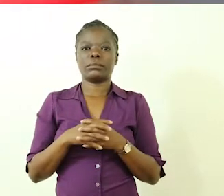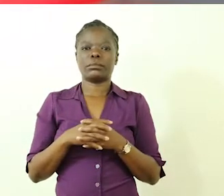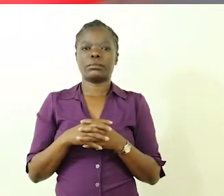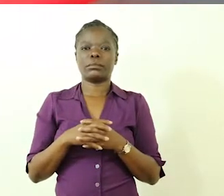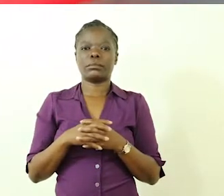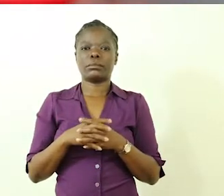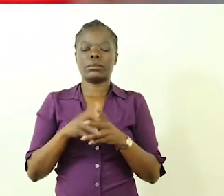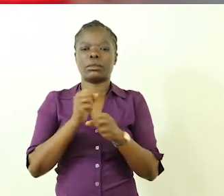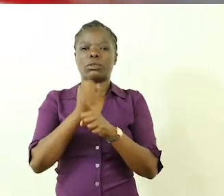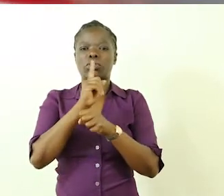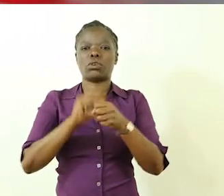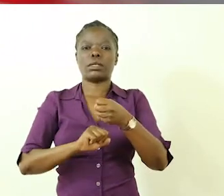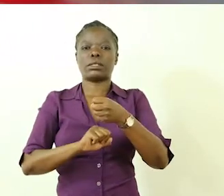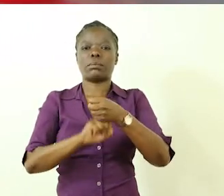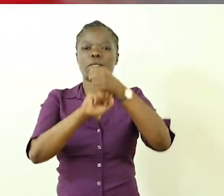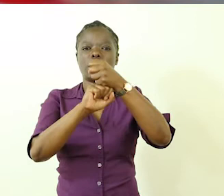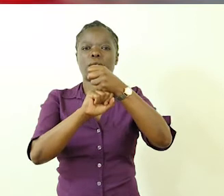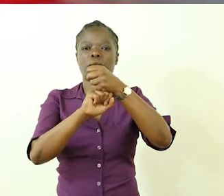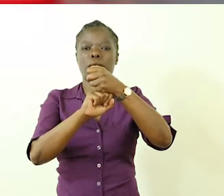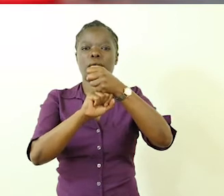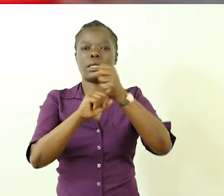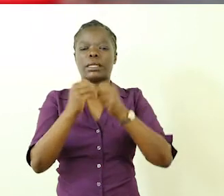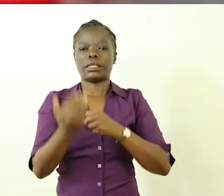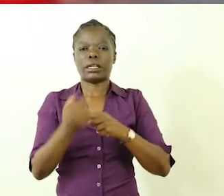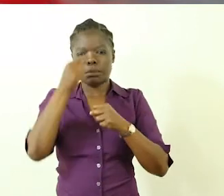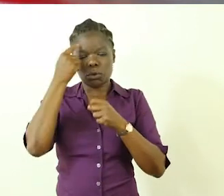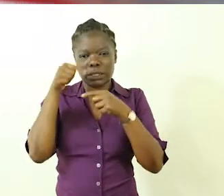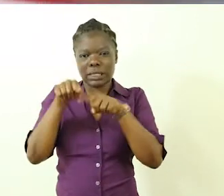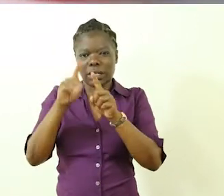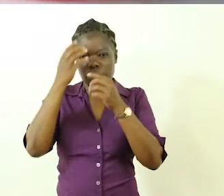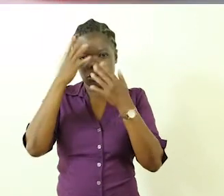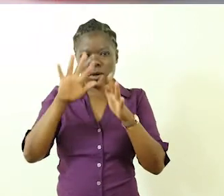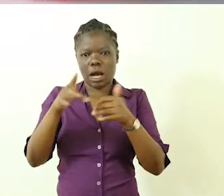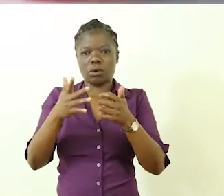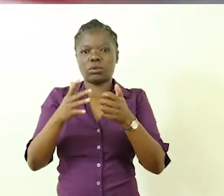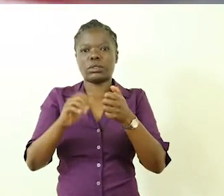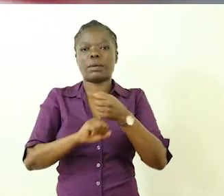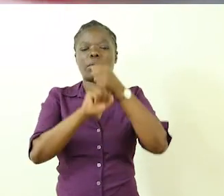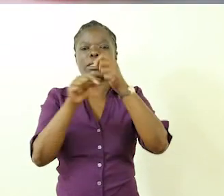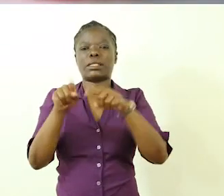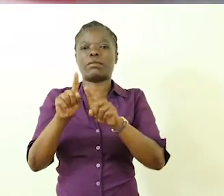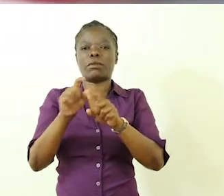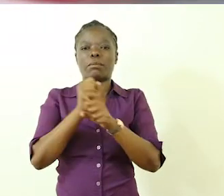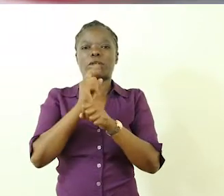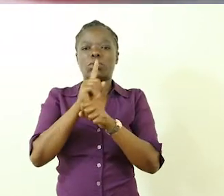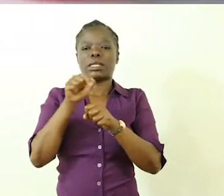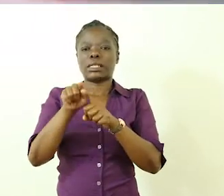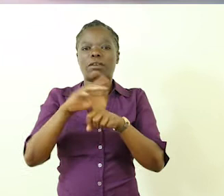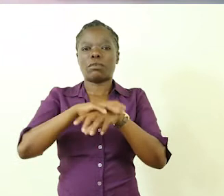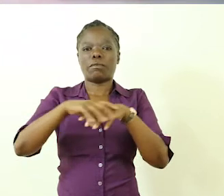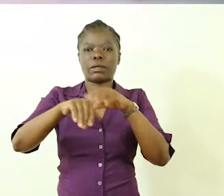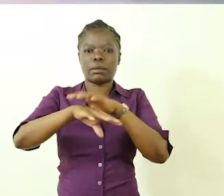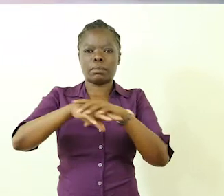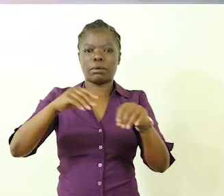You make sure you're supporting the child because he doesn't know how to support himself yet in this position. So you make sure he's